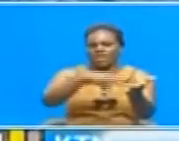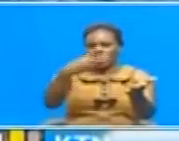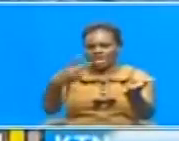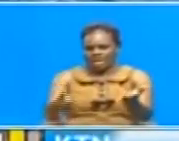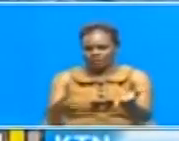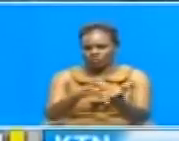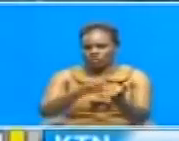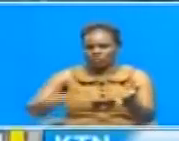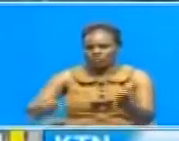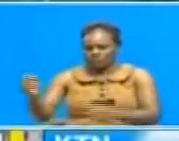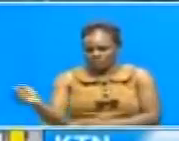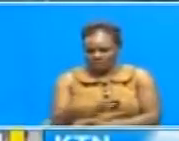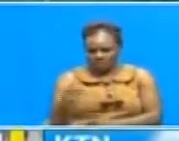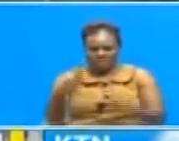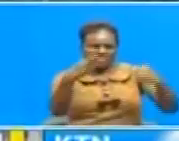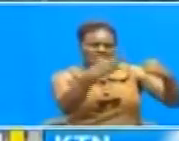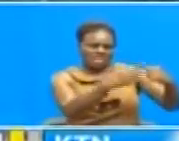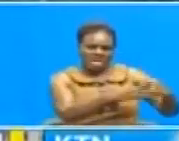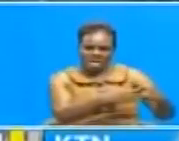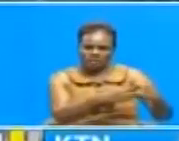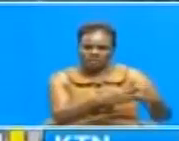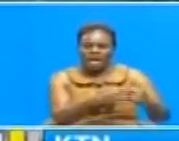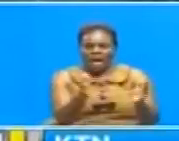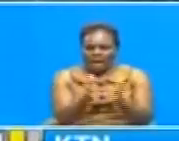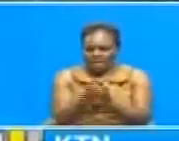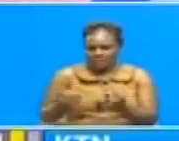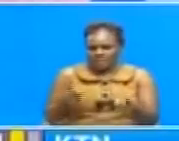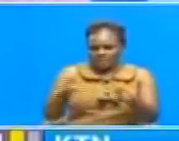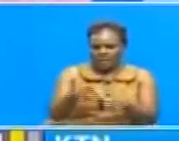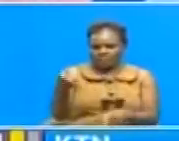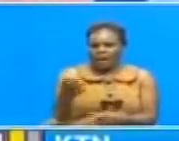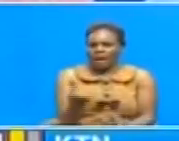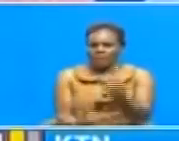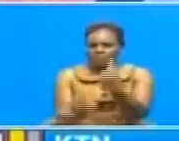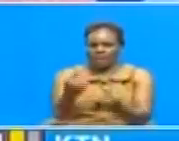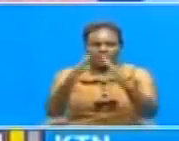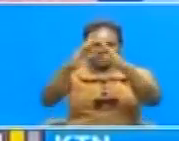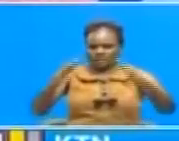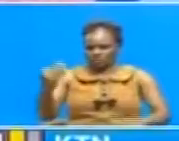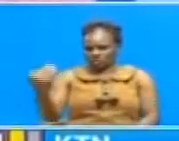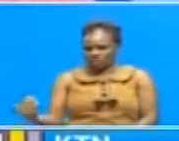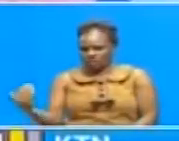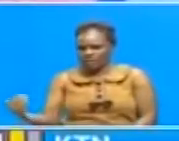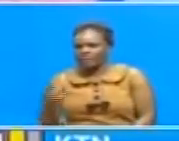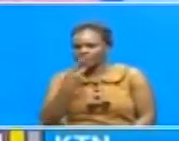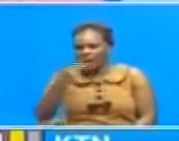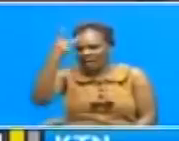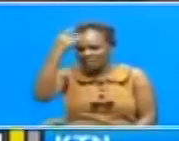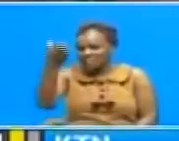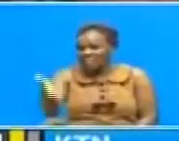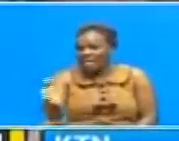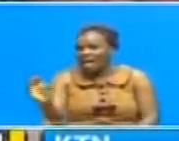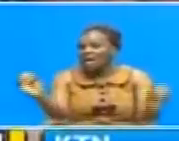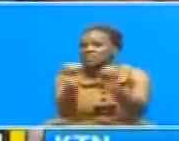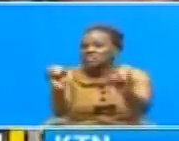to pull out the 8-month-old baby and his 3-year-old sibling from the burning house. The children's parents were nowhere in